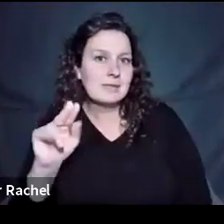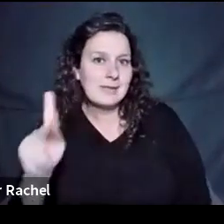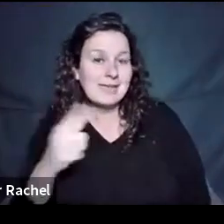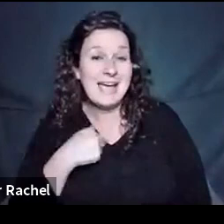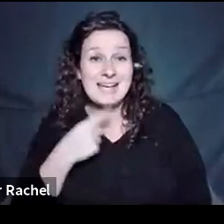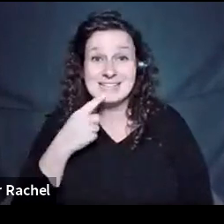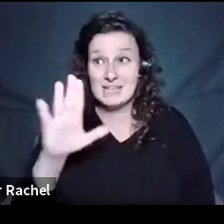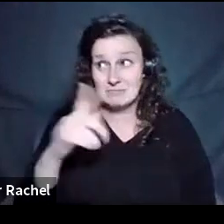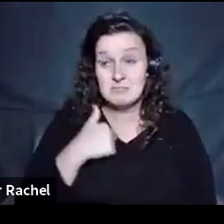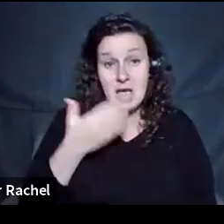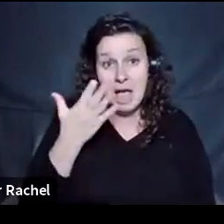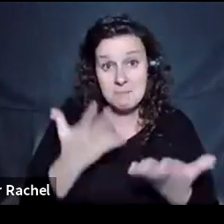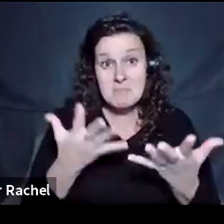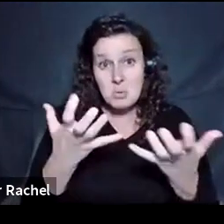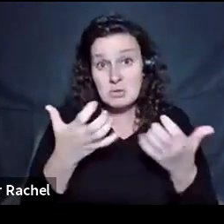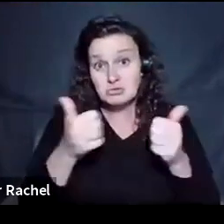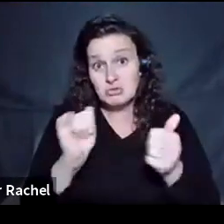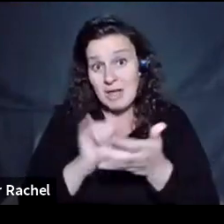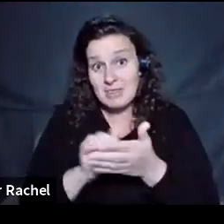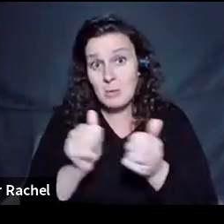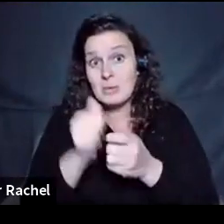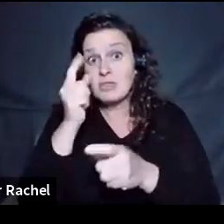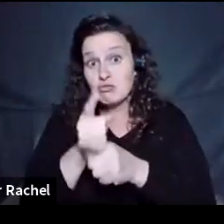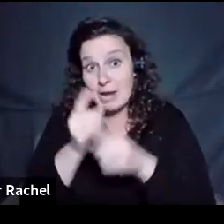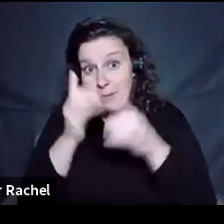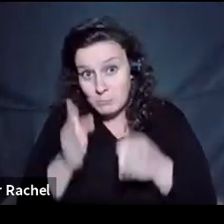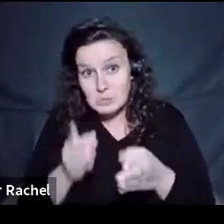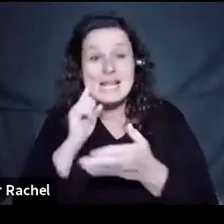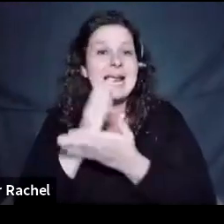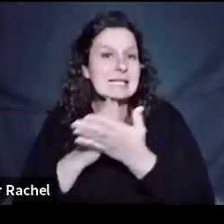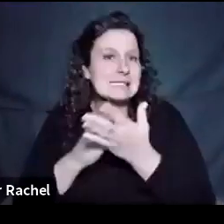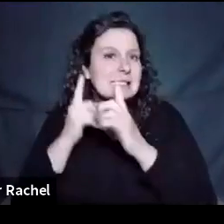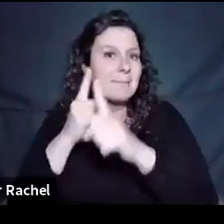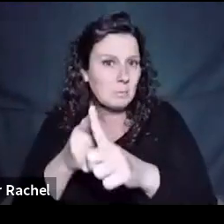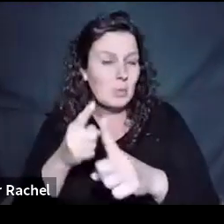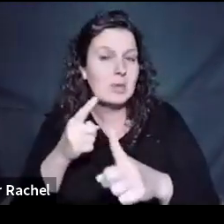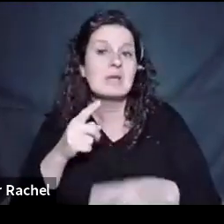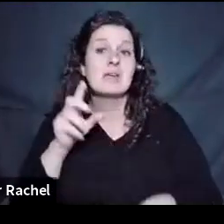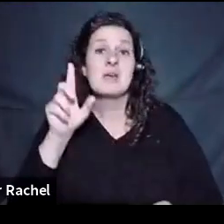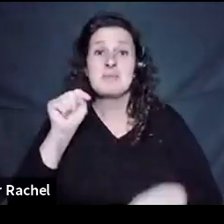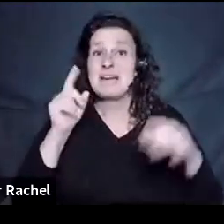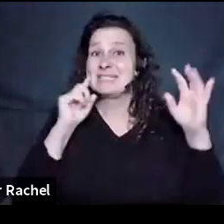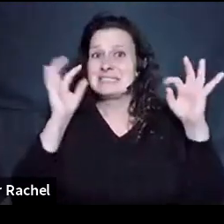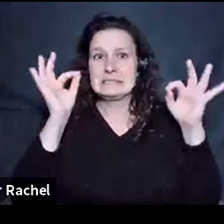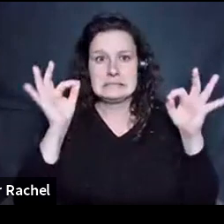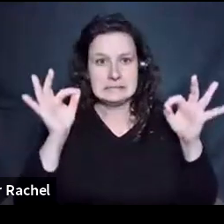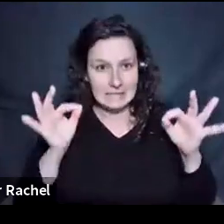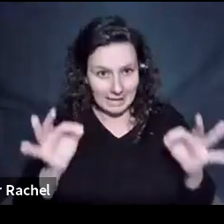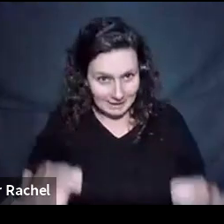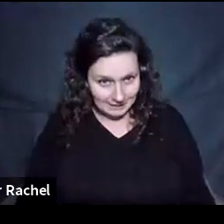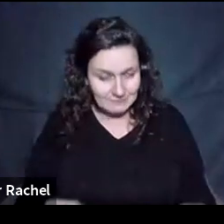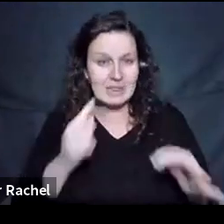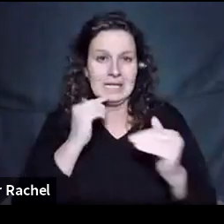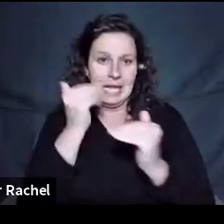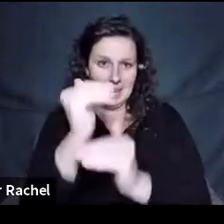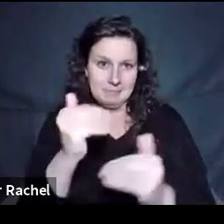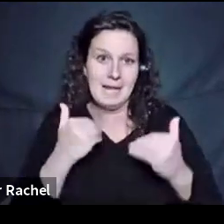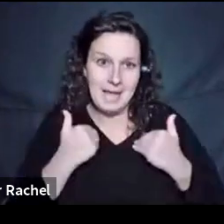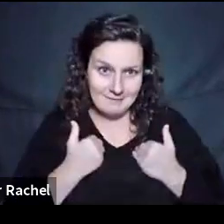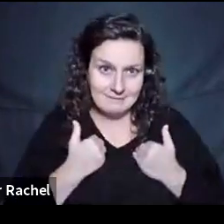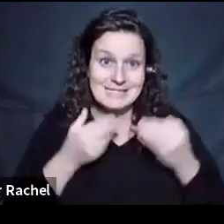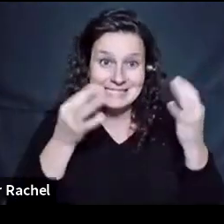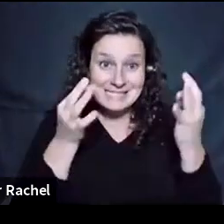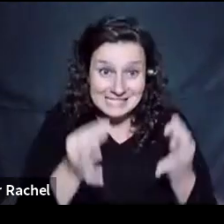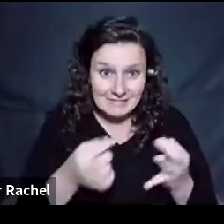I might want to try that with the right person at some point, but it's definitely a limit that I have. And I